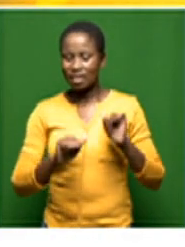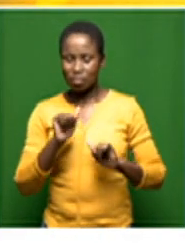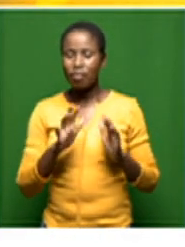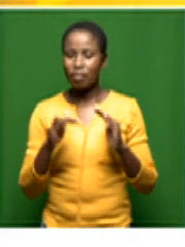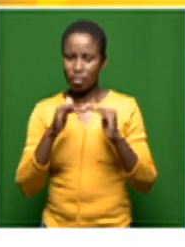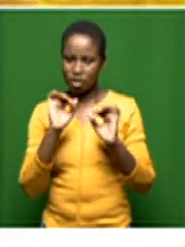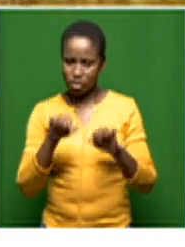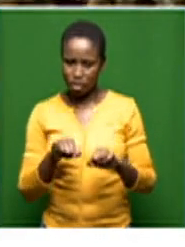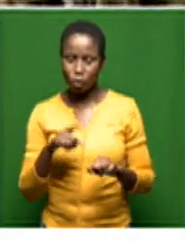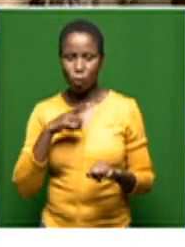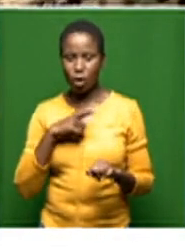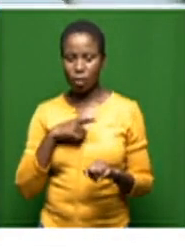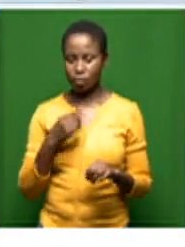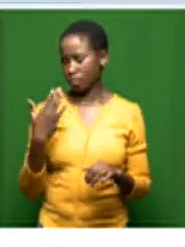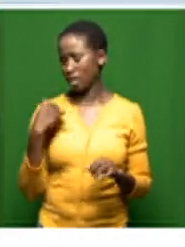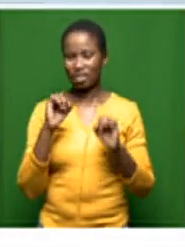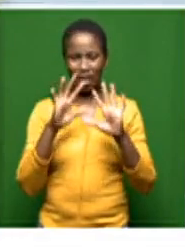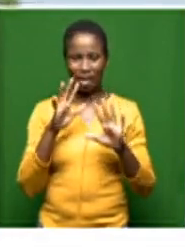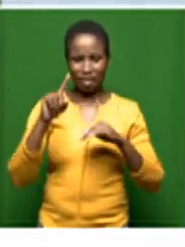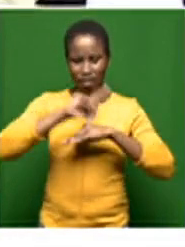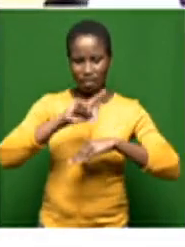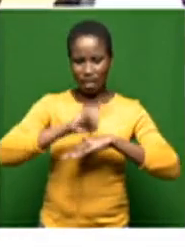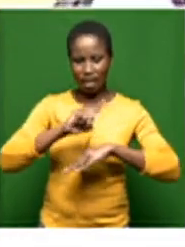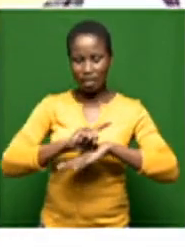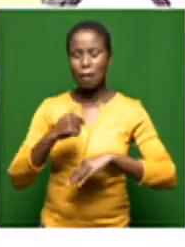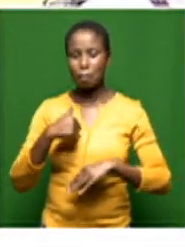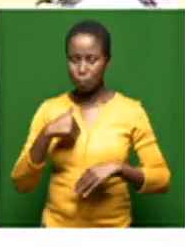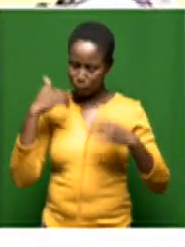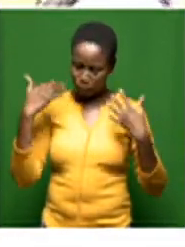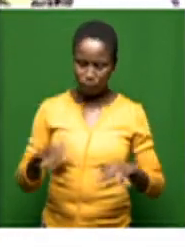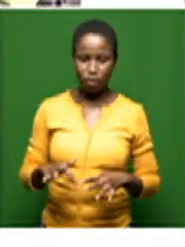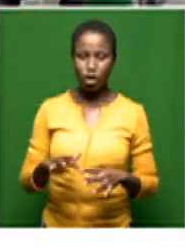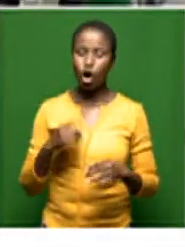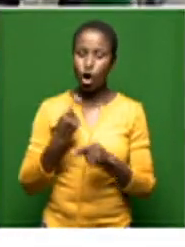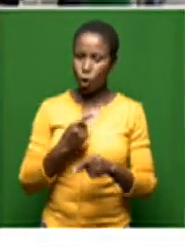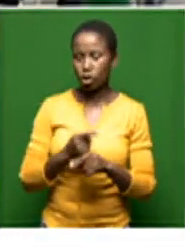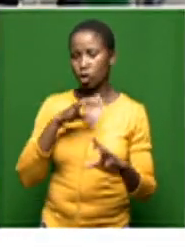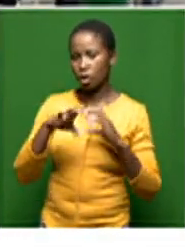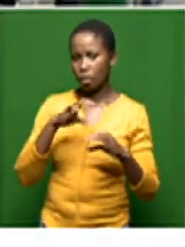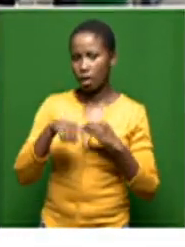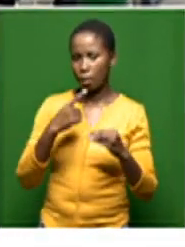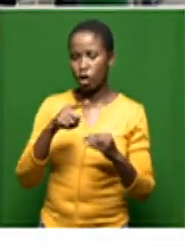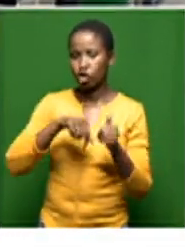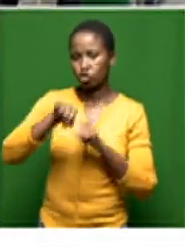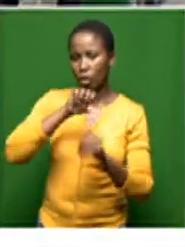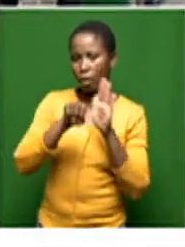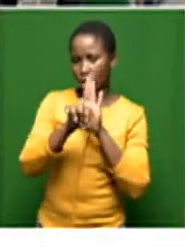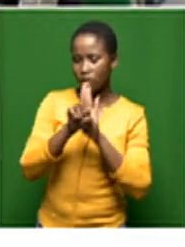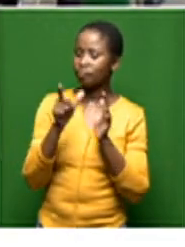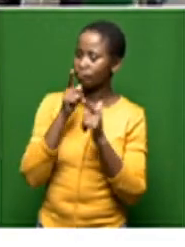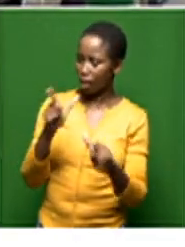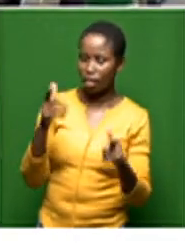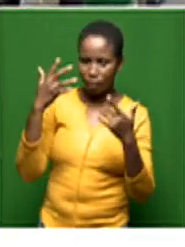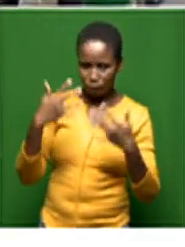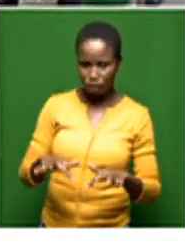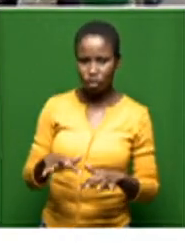the last past 10 days, I have been indicating or communicating on social media that I don't